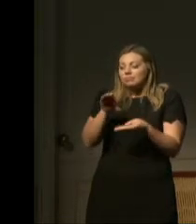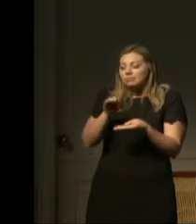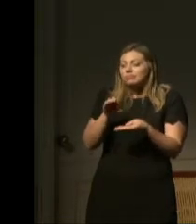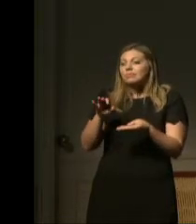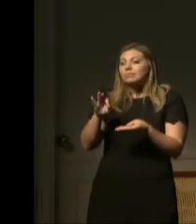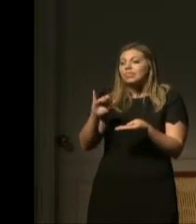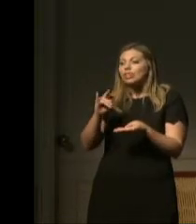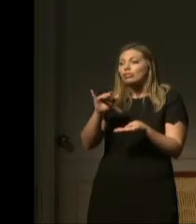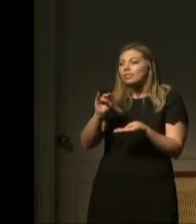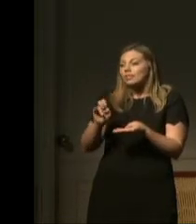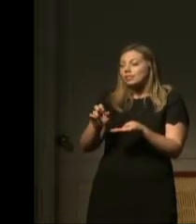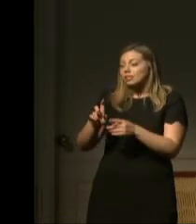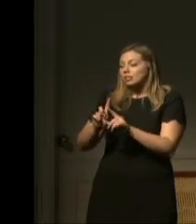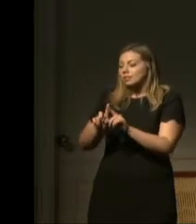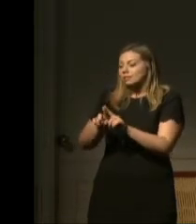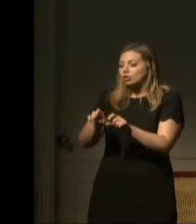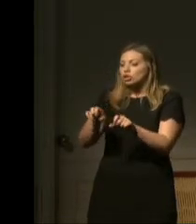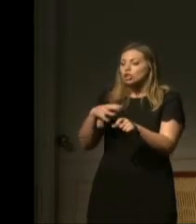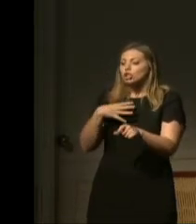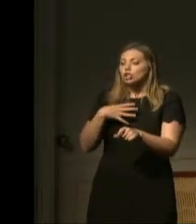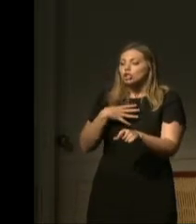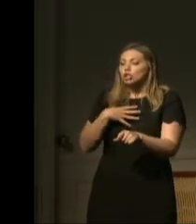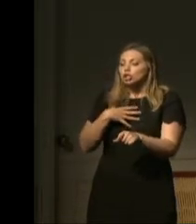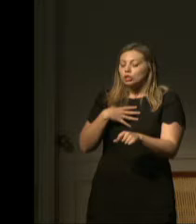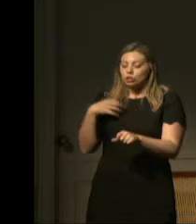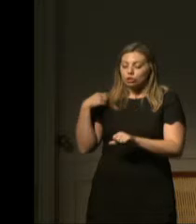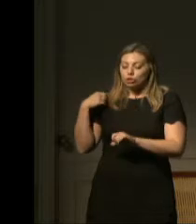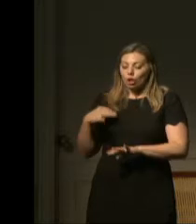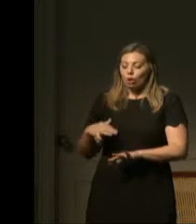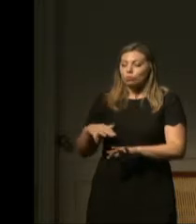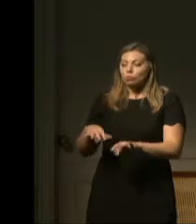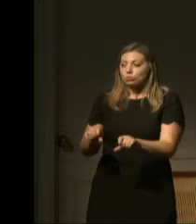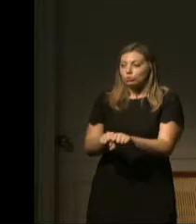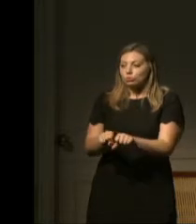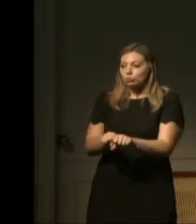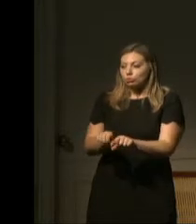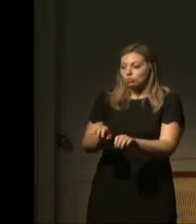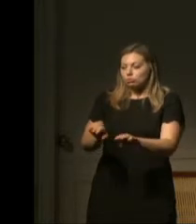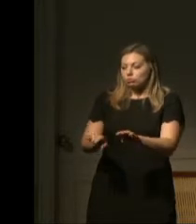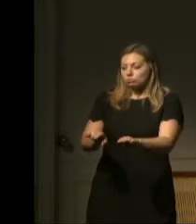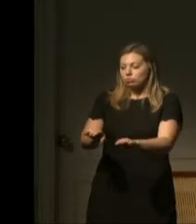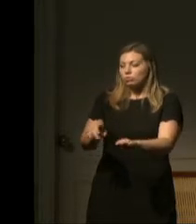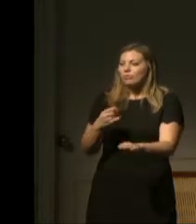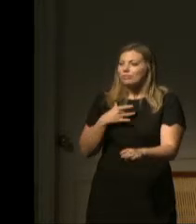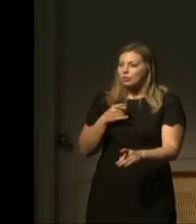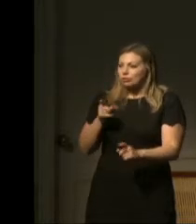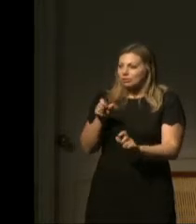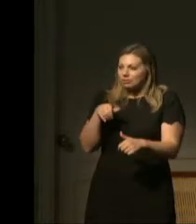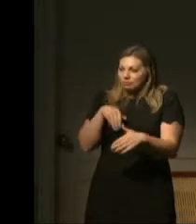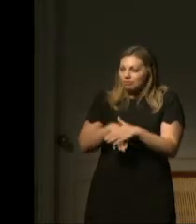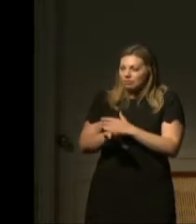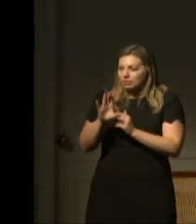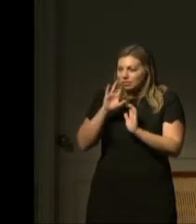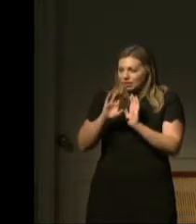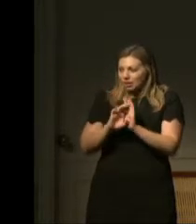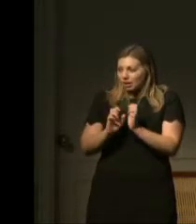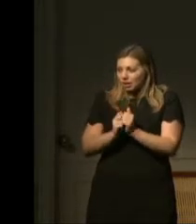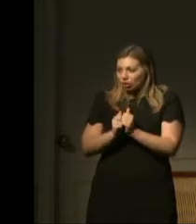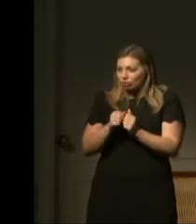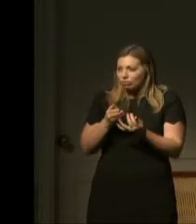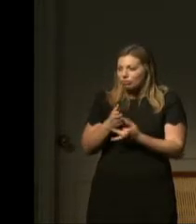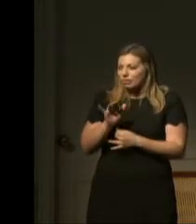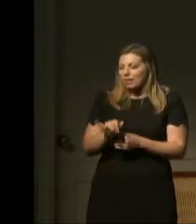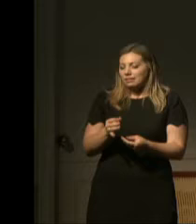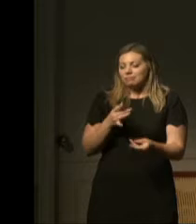snowshoes, halfway down the middle as well. You almost feel like you can enter into this picture through the fabric,